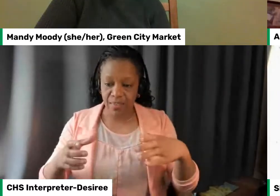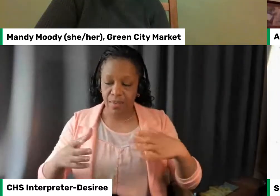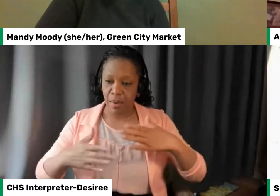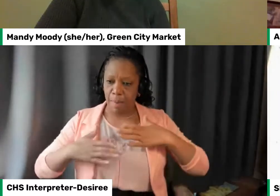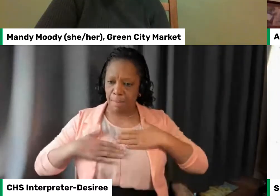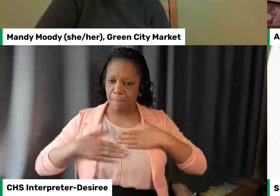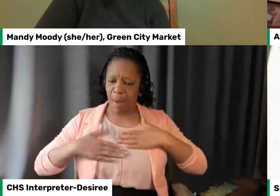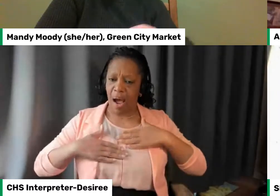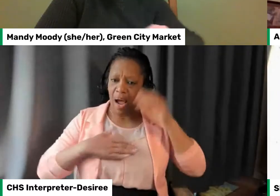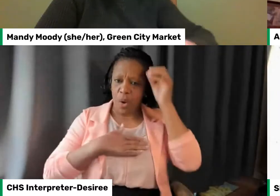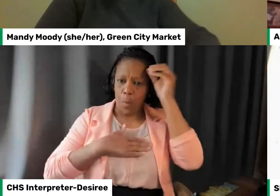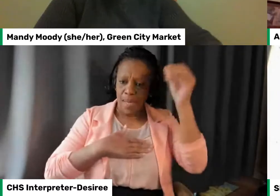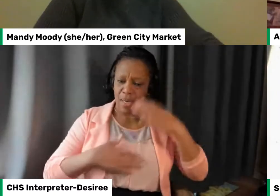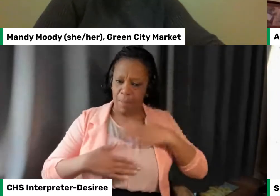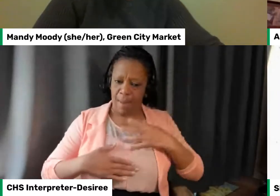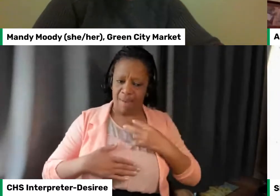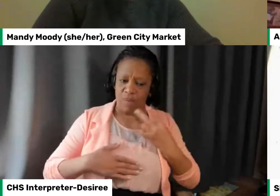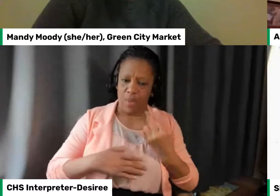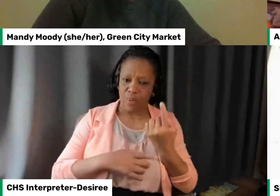this collective with this